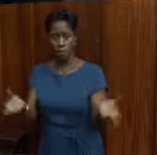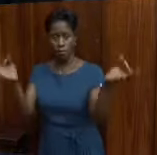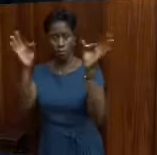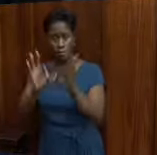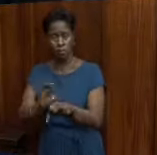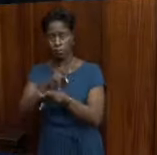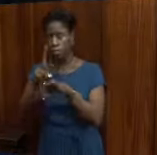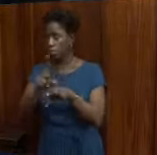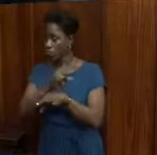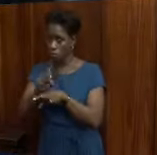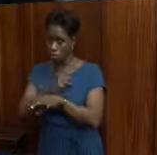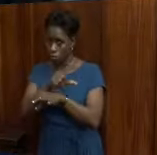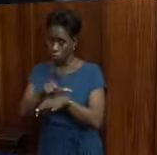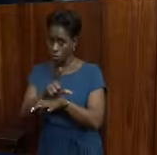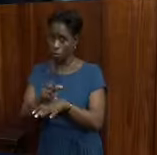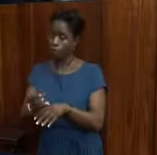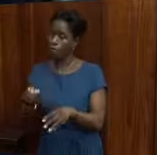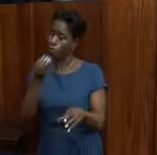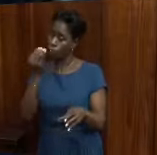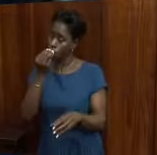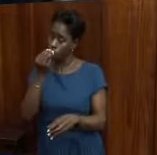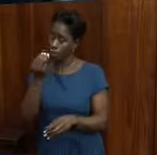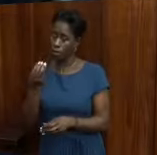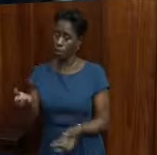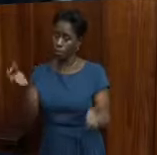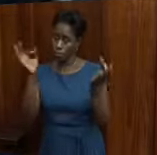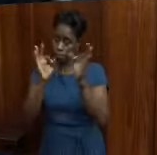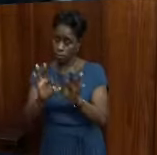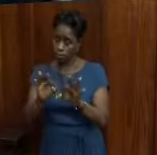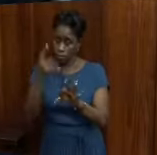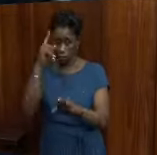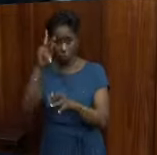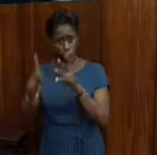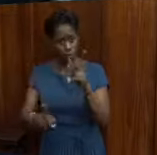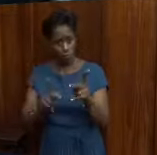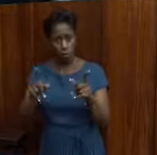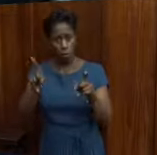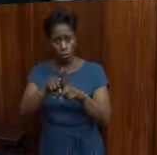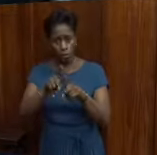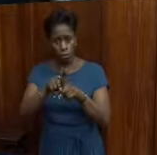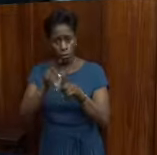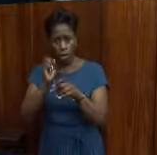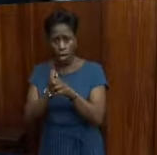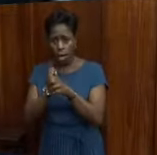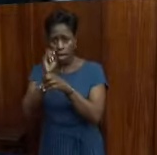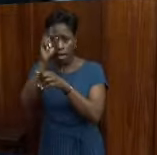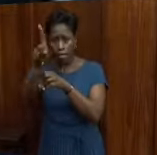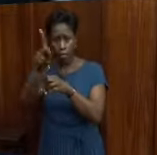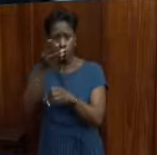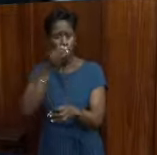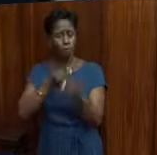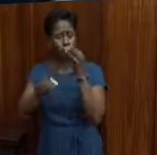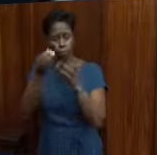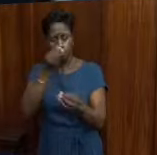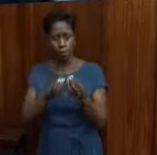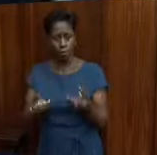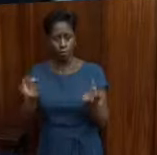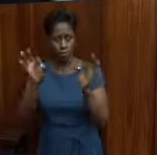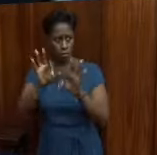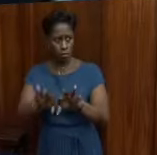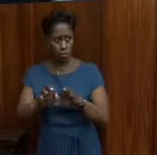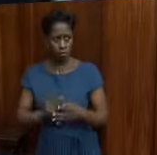for food and nutrition security and increased export earnings. Mr. Speaker, one of the consequences of the disruption of